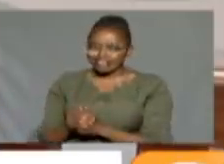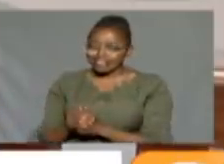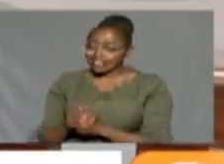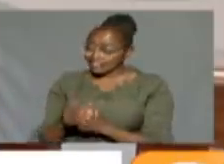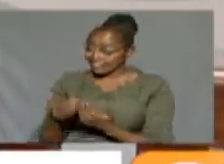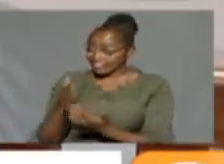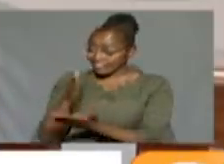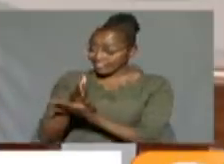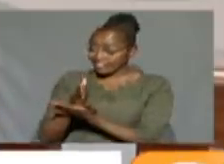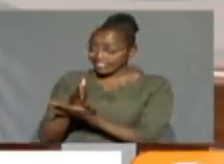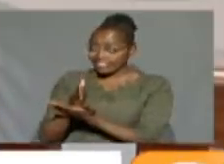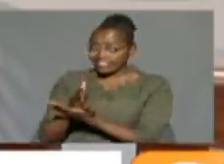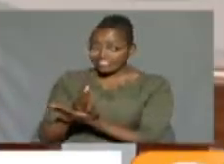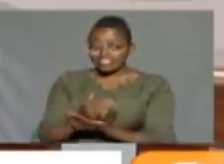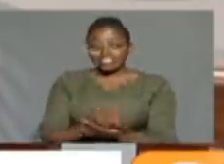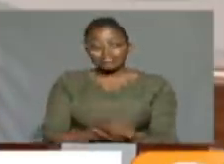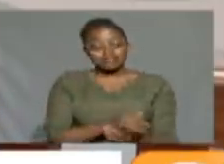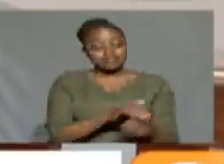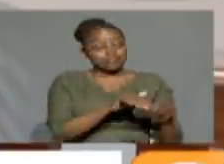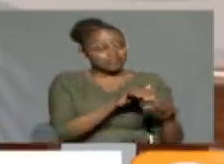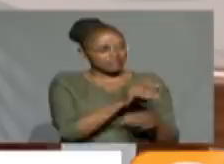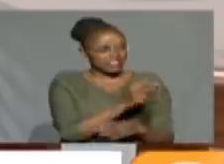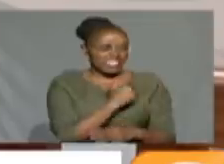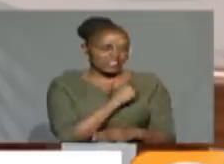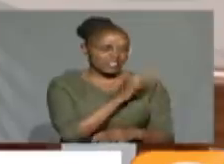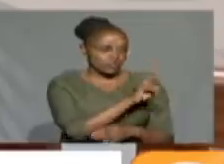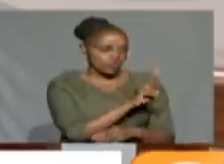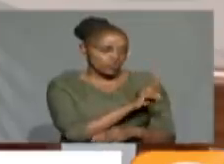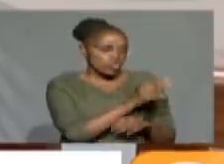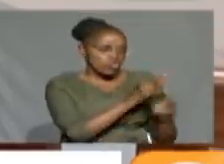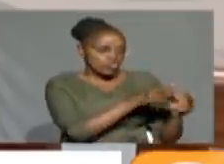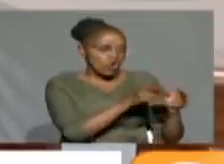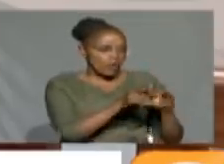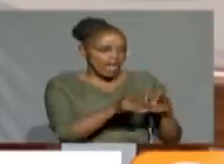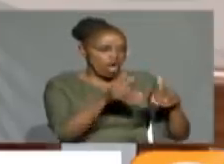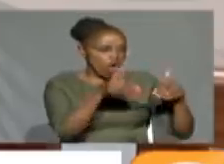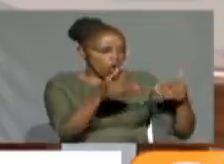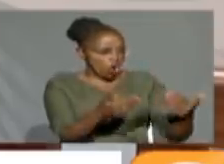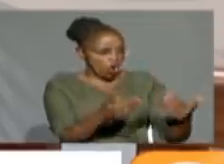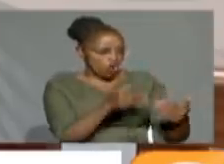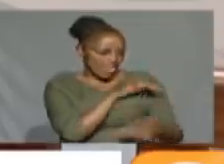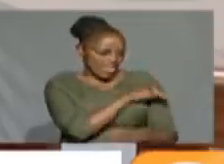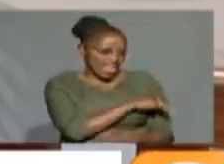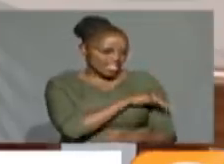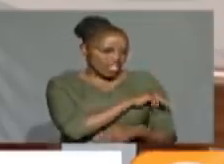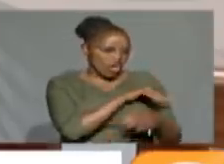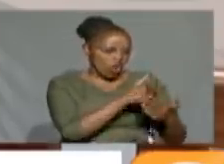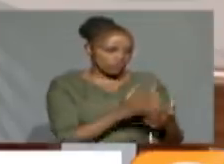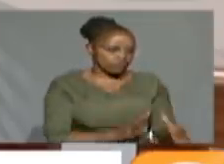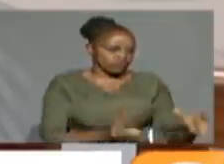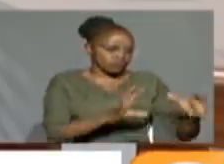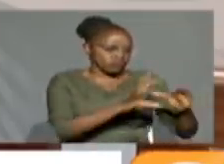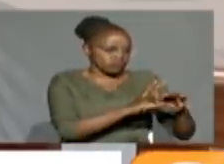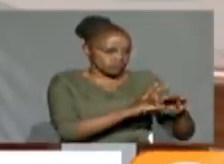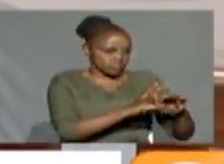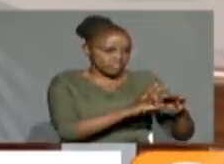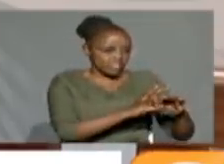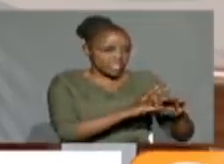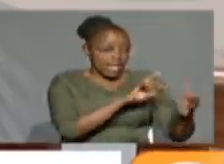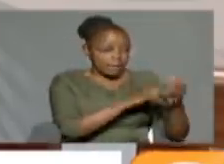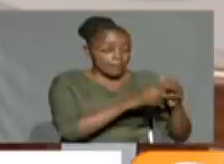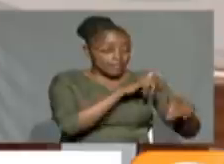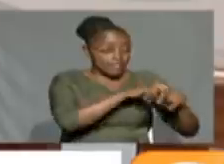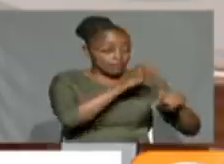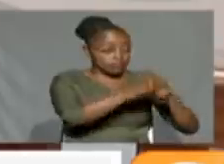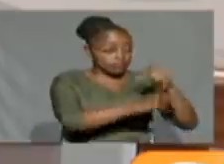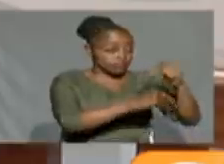Eh? Jeff, there are two methods of growing, organically or through mergers and acquisitions. As you build